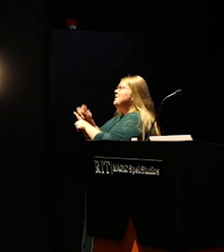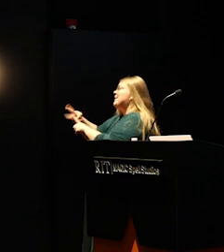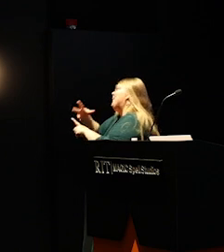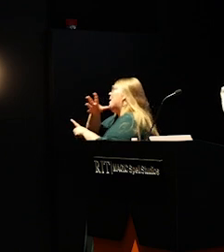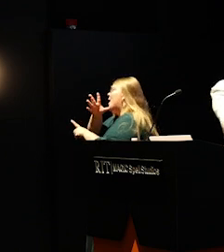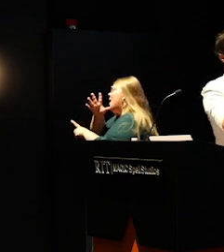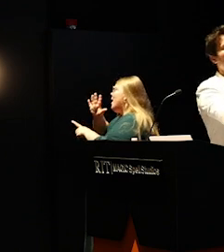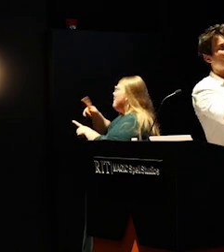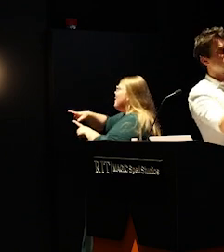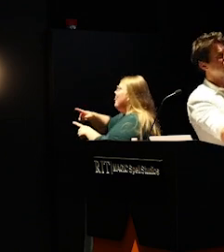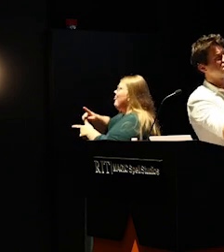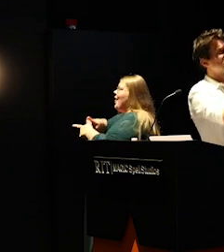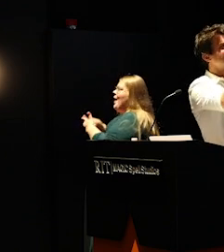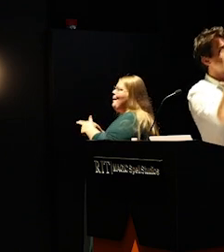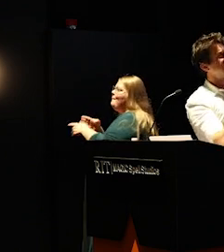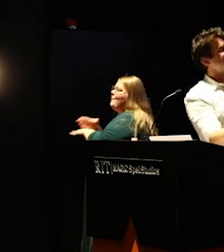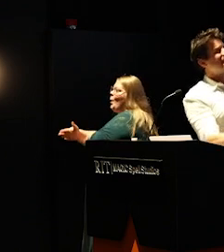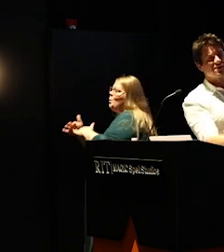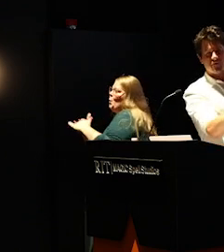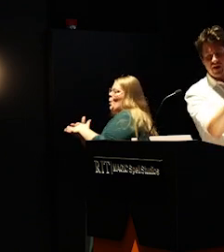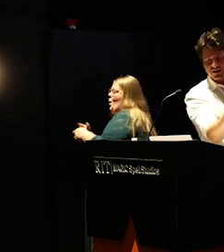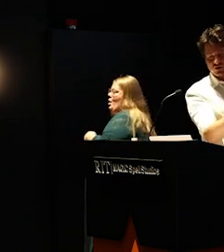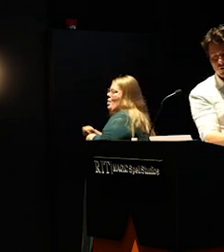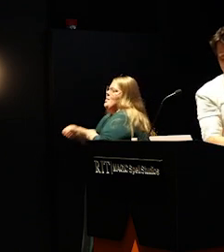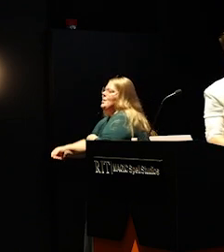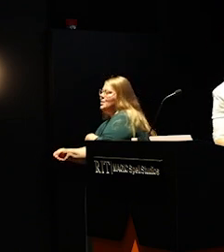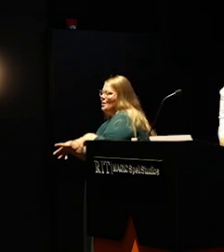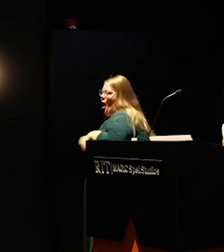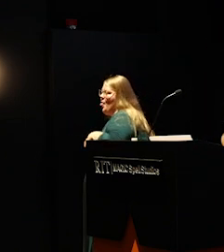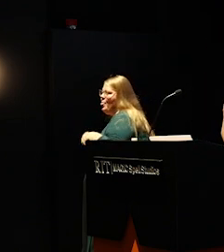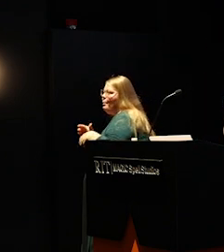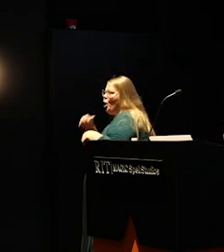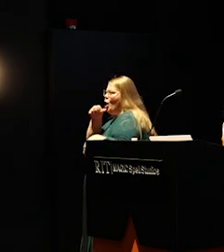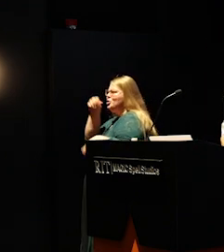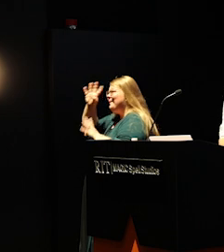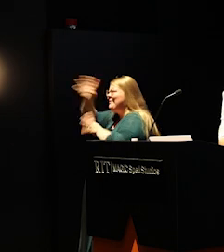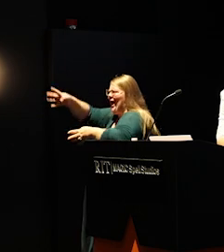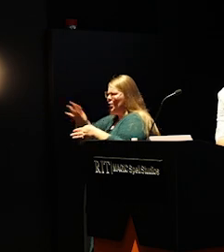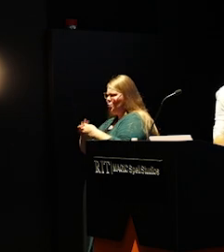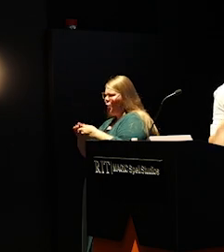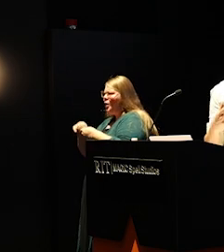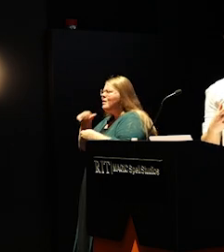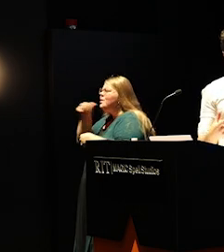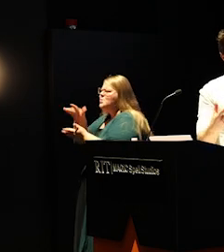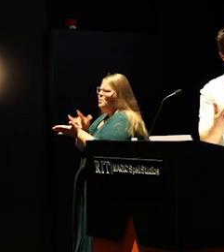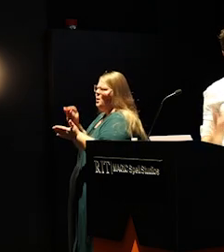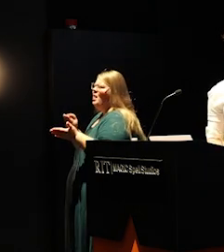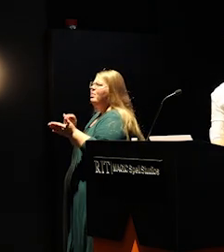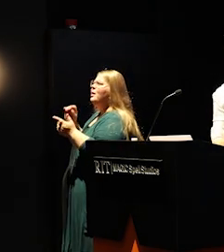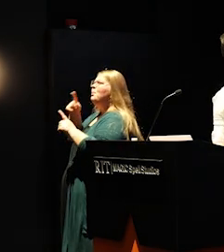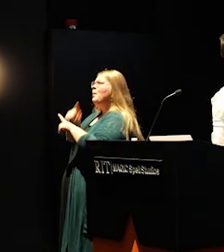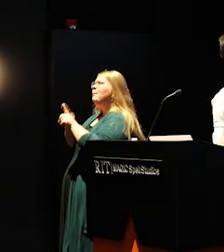we designed this whole bar with this like fake story in mind, not to exploit anything, but just because as